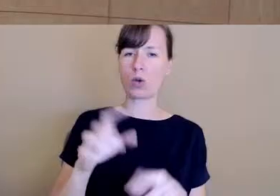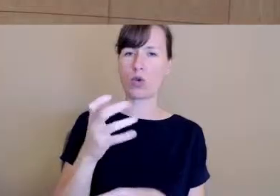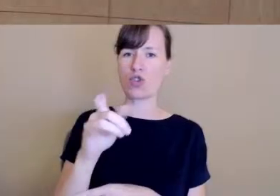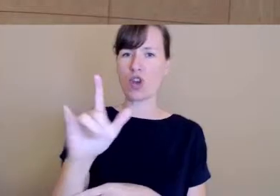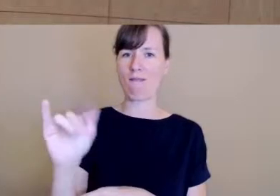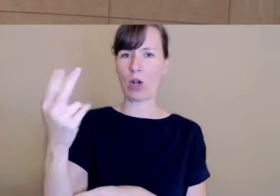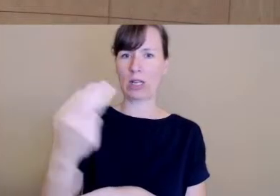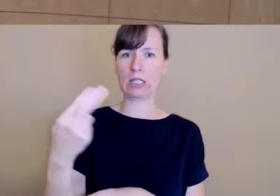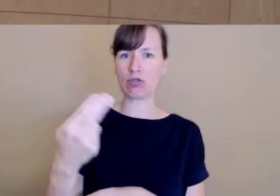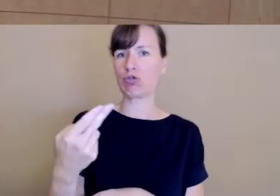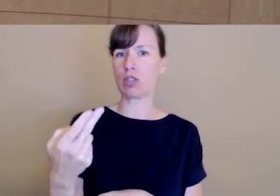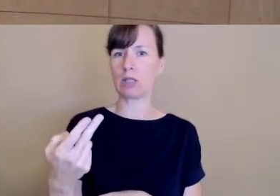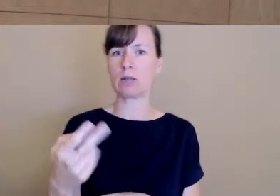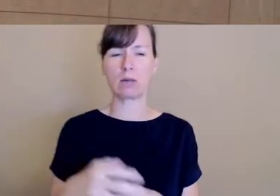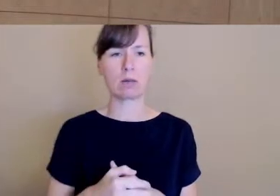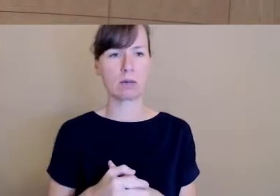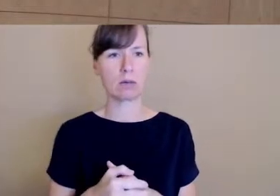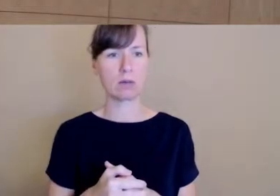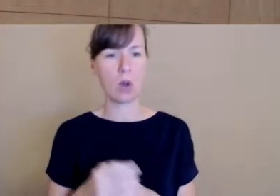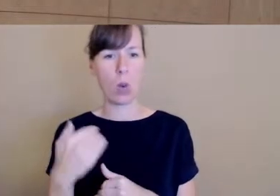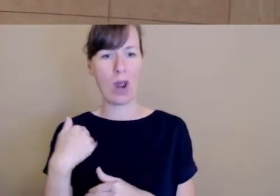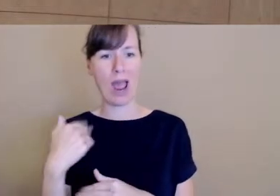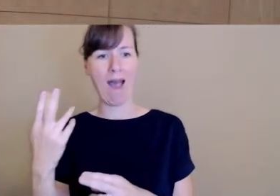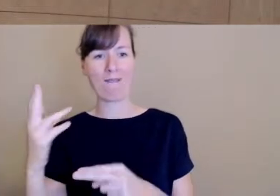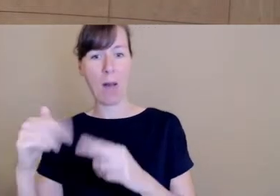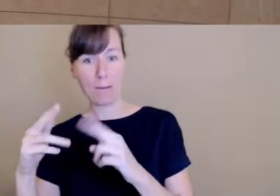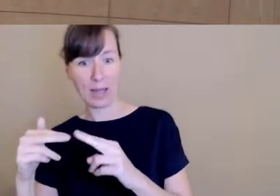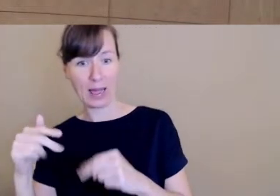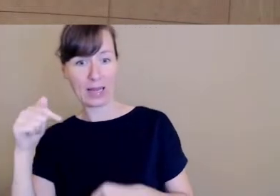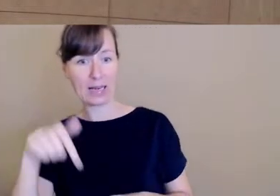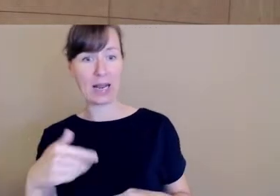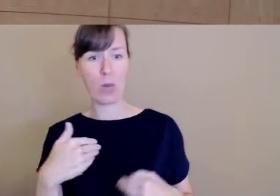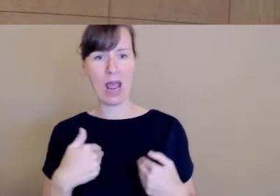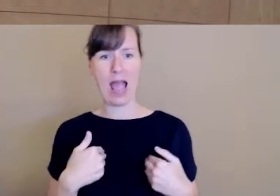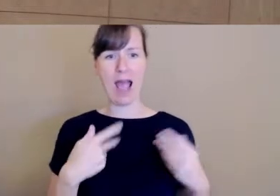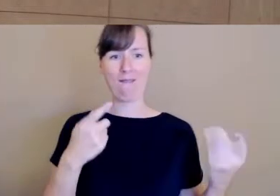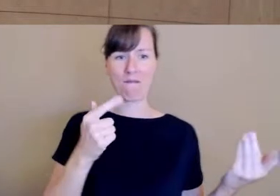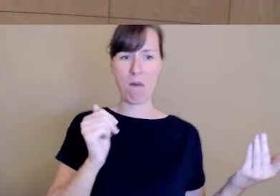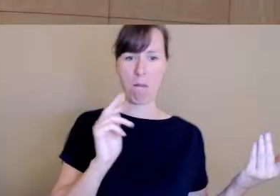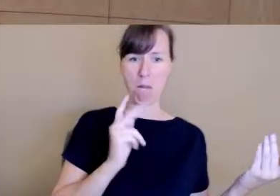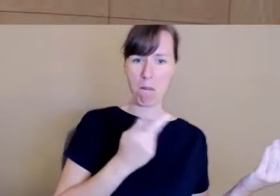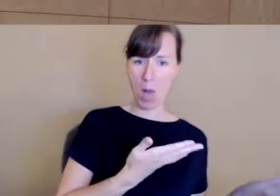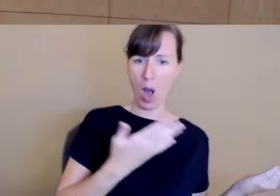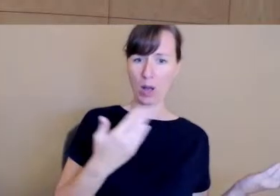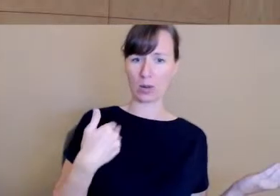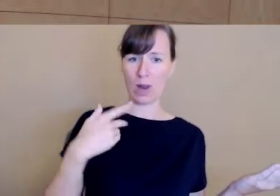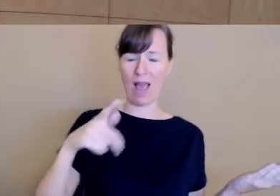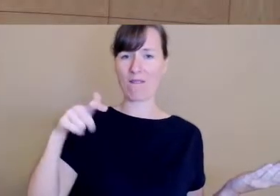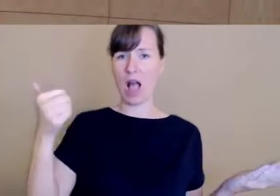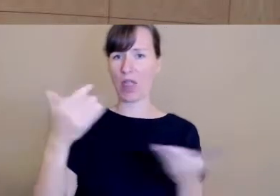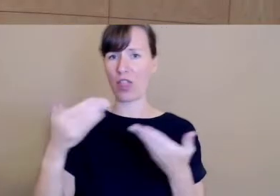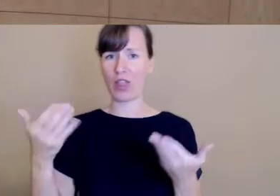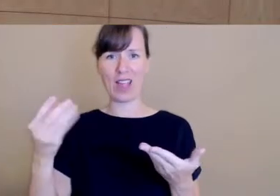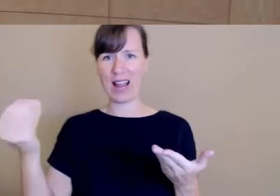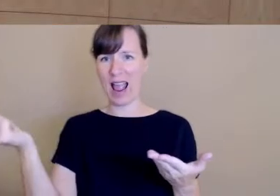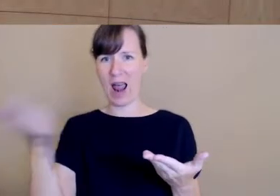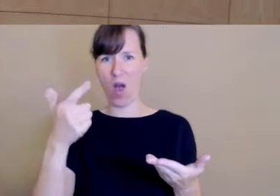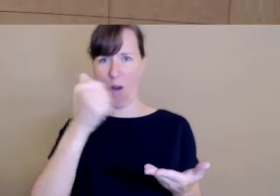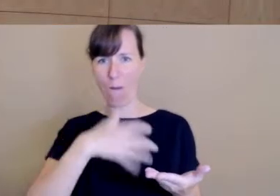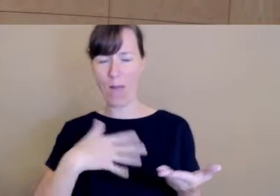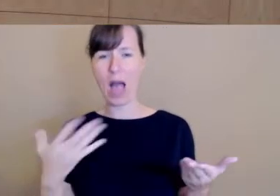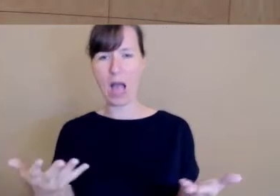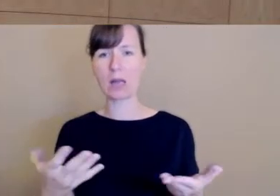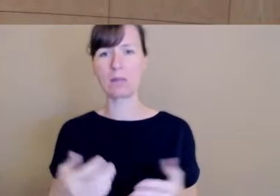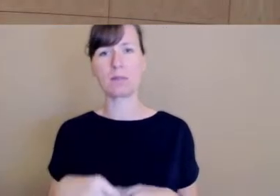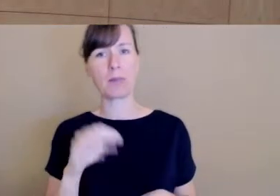building, and now we got this park, and they're all men. Mr. Wade. Yeah, I know we